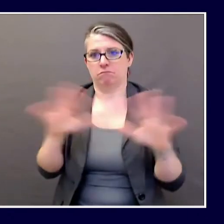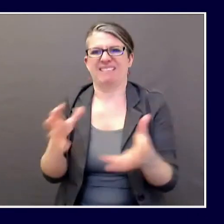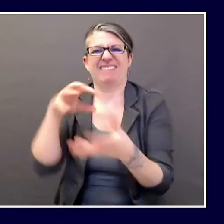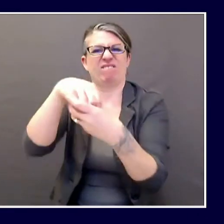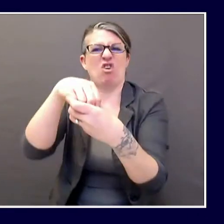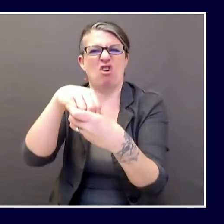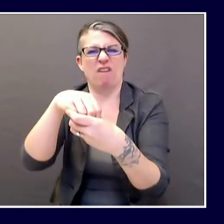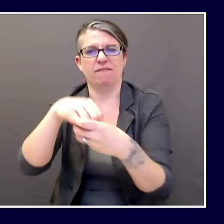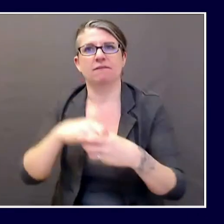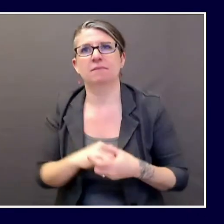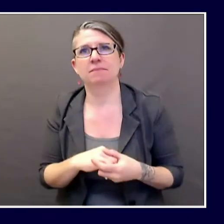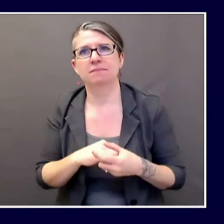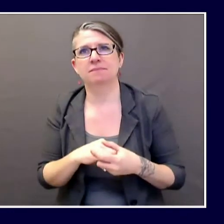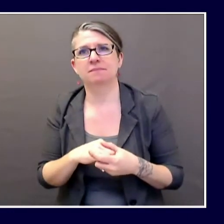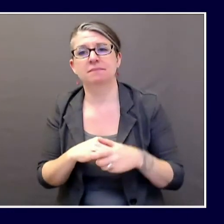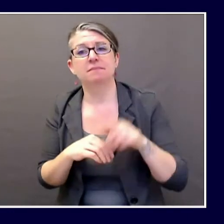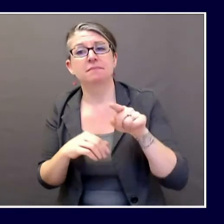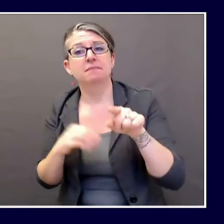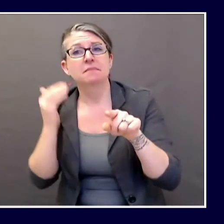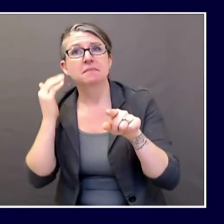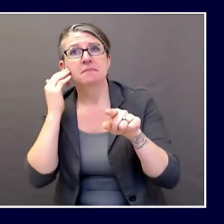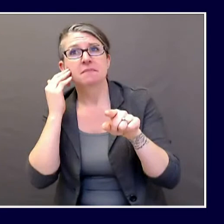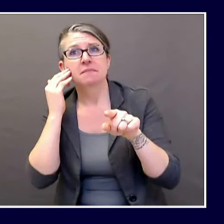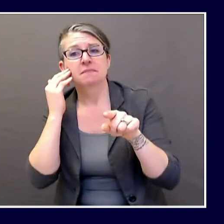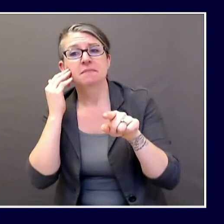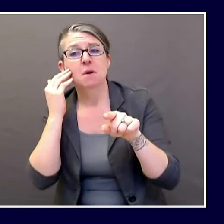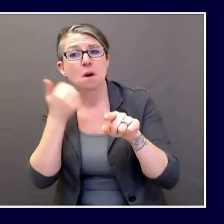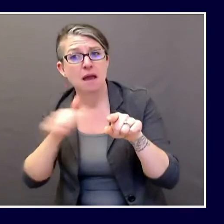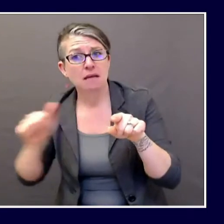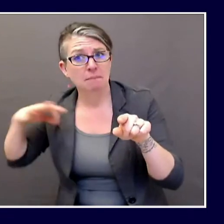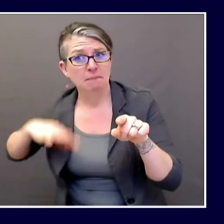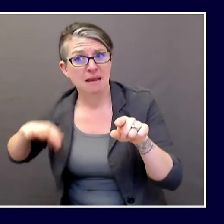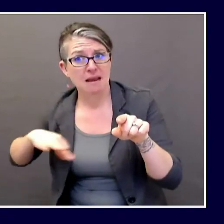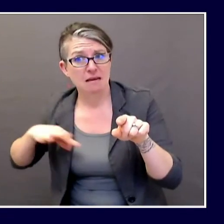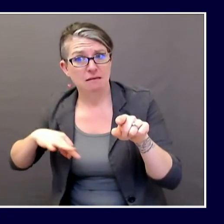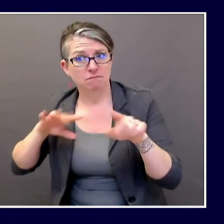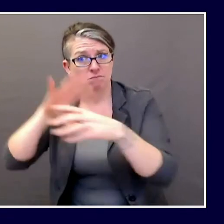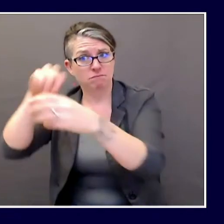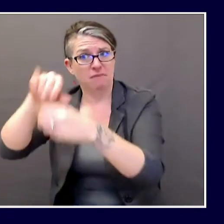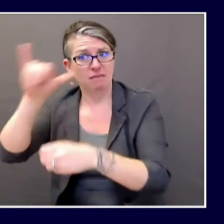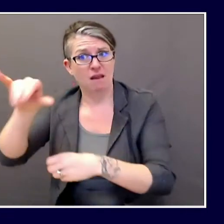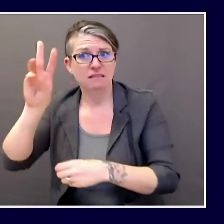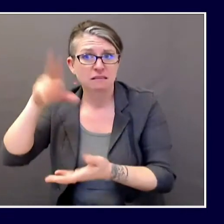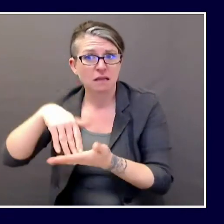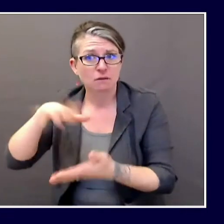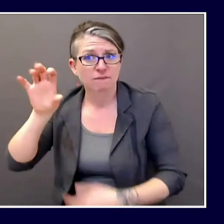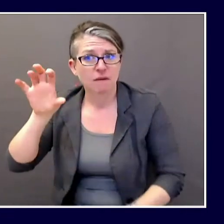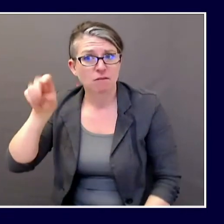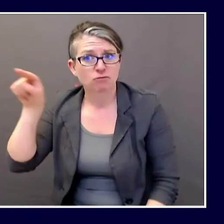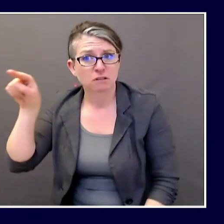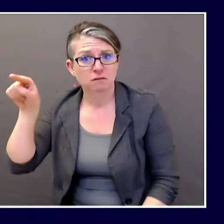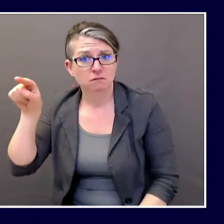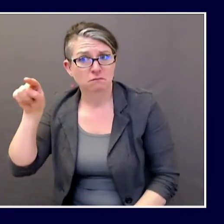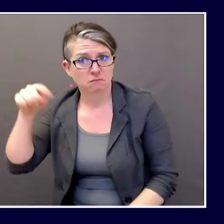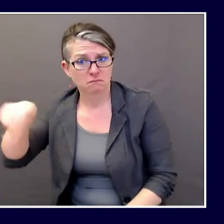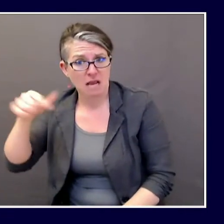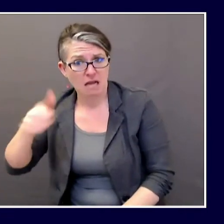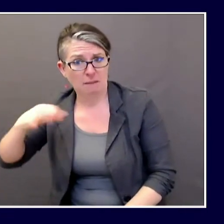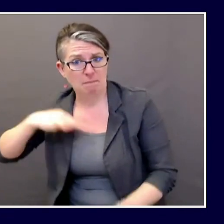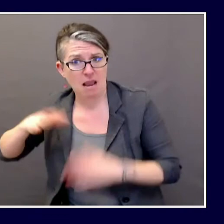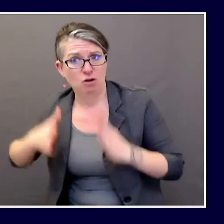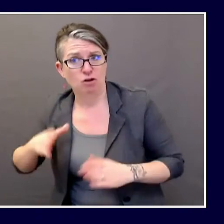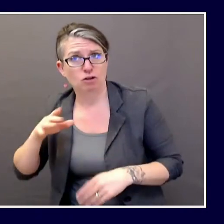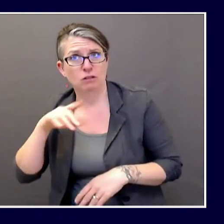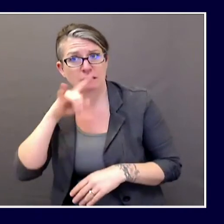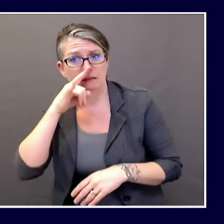clinical trial? And just your general thoughts on, when, this process has been sort of sped